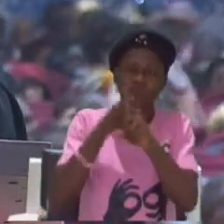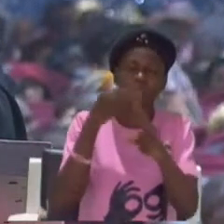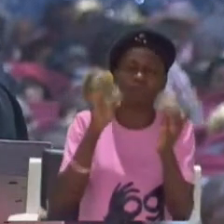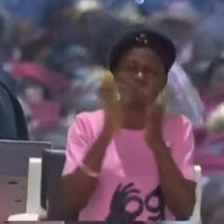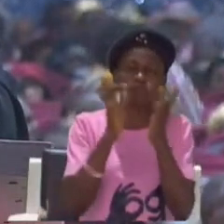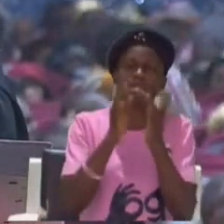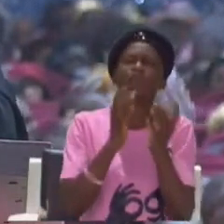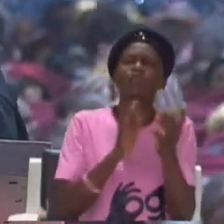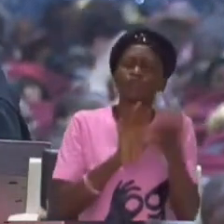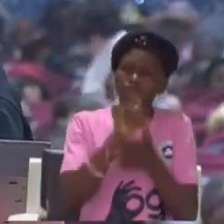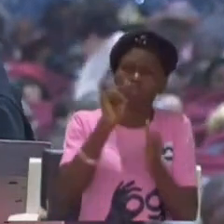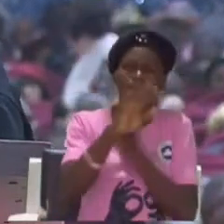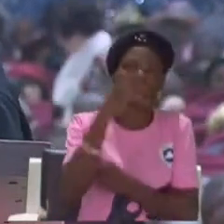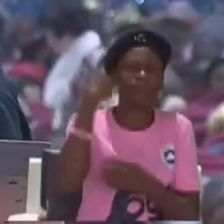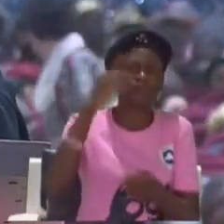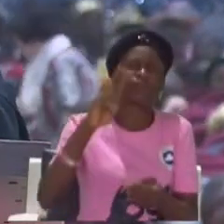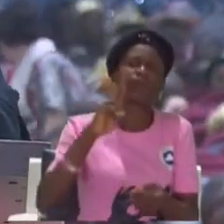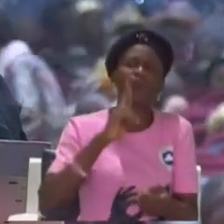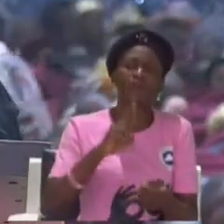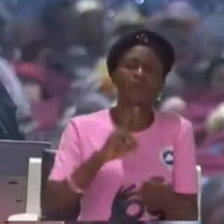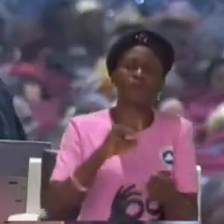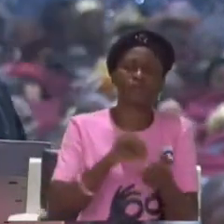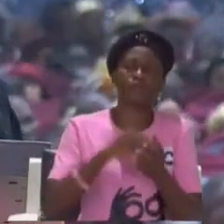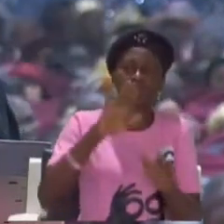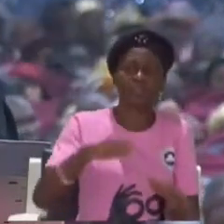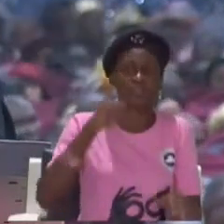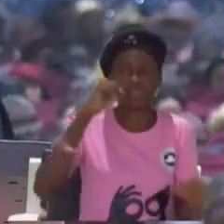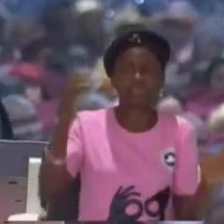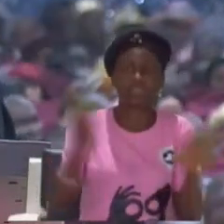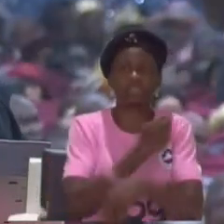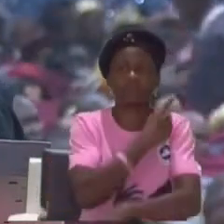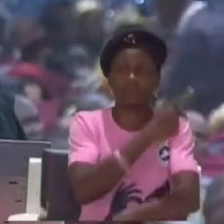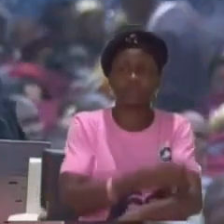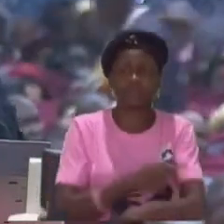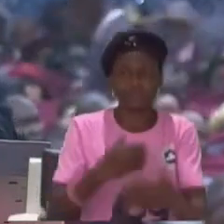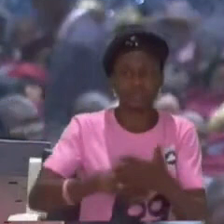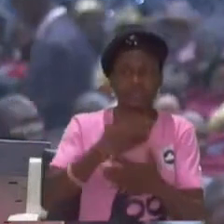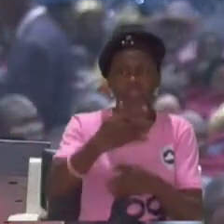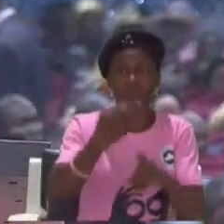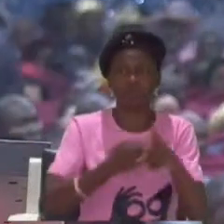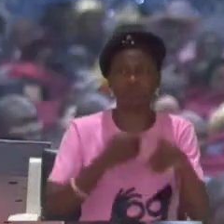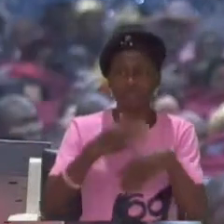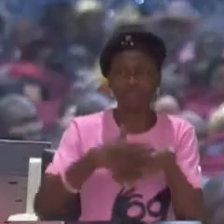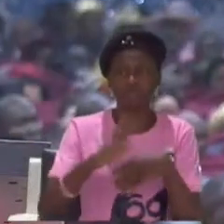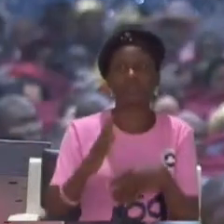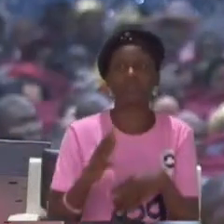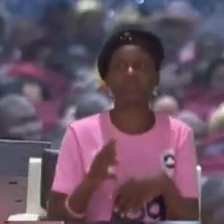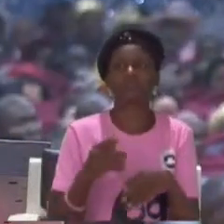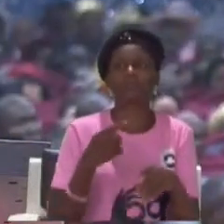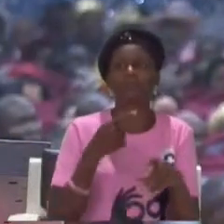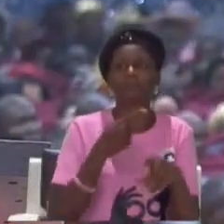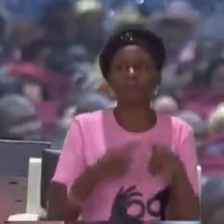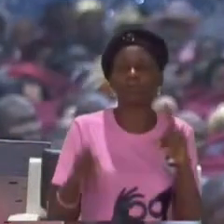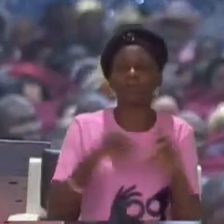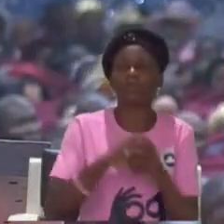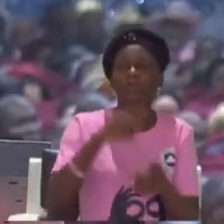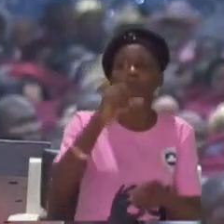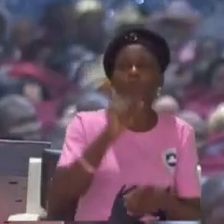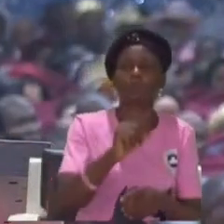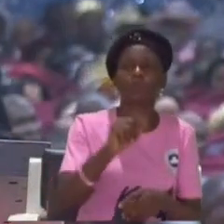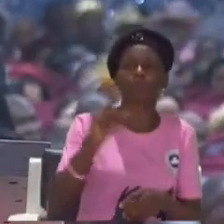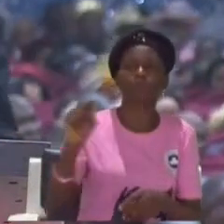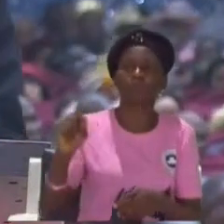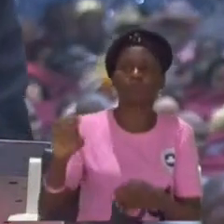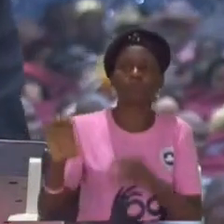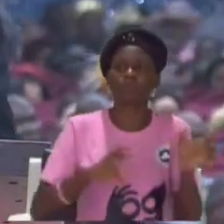for her own child. She became pregnant the next month, but in 2020,